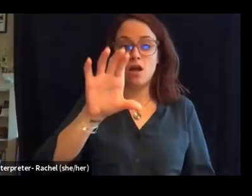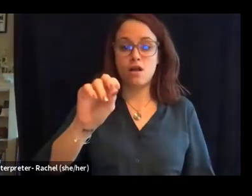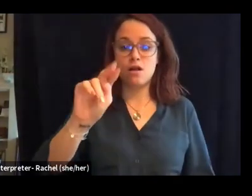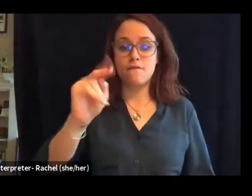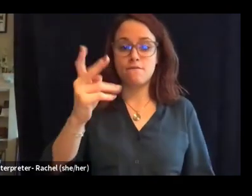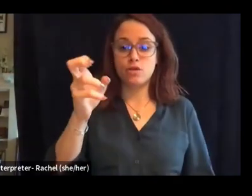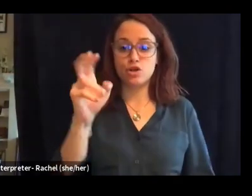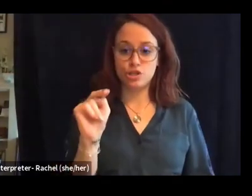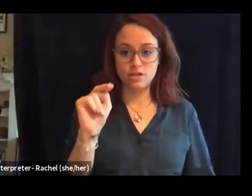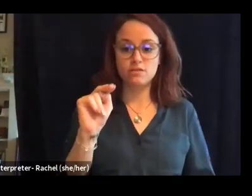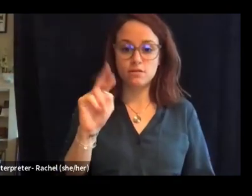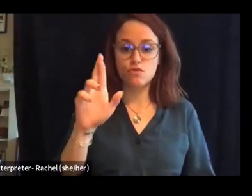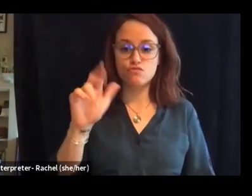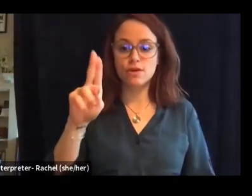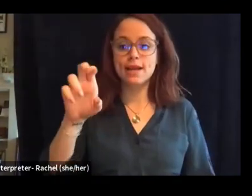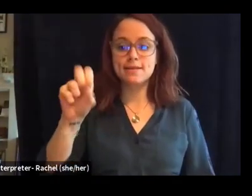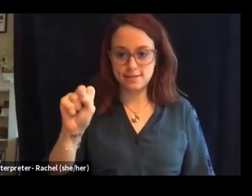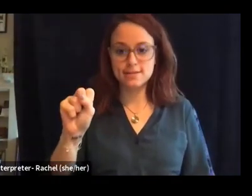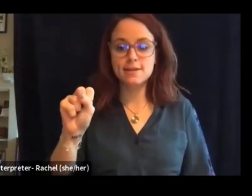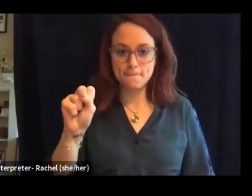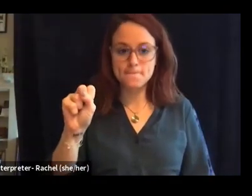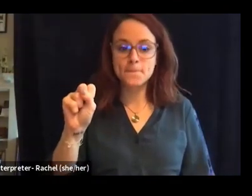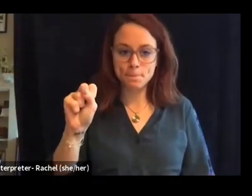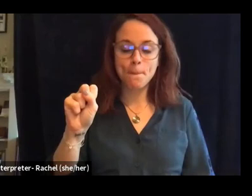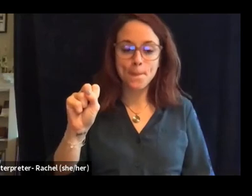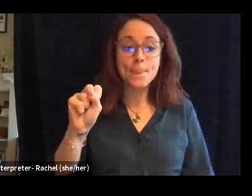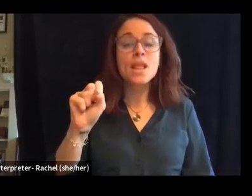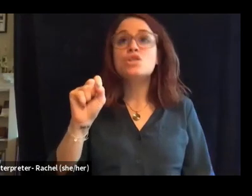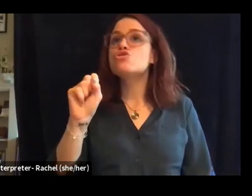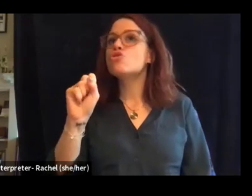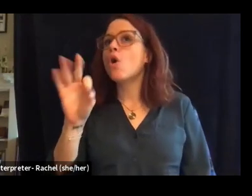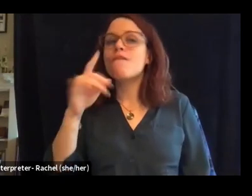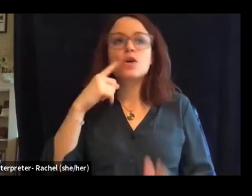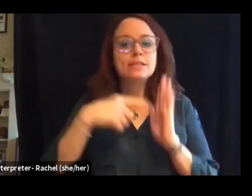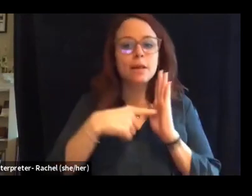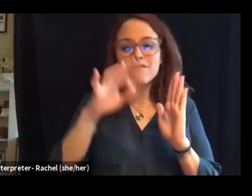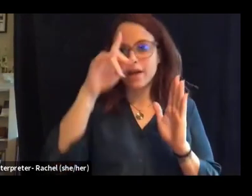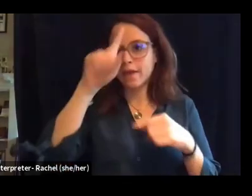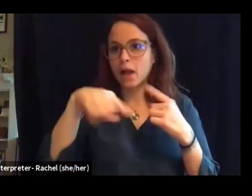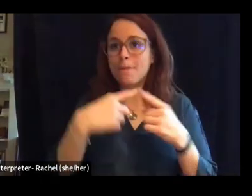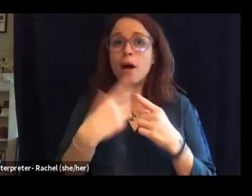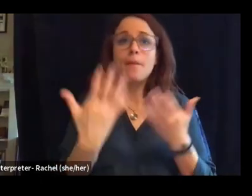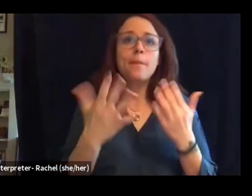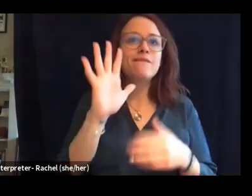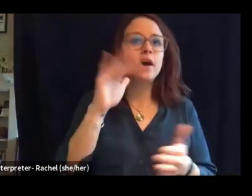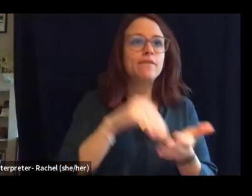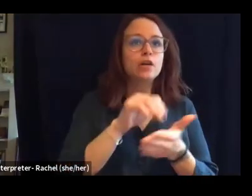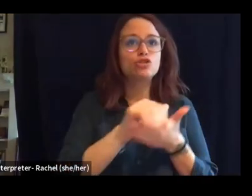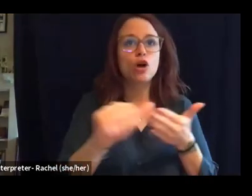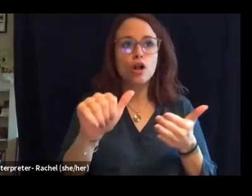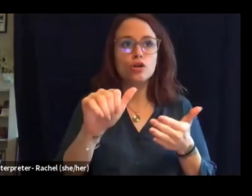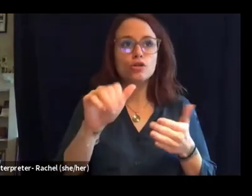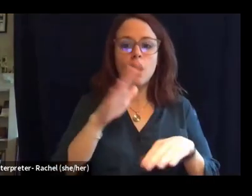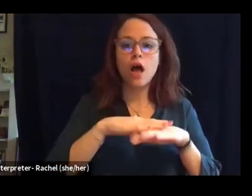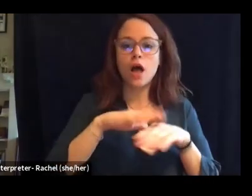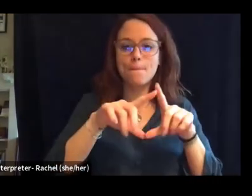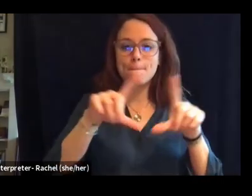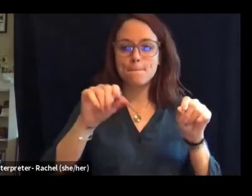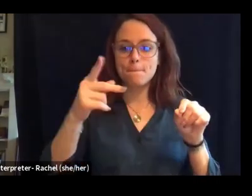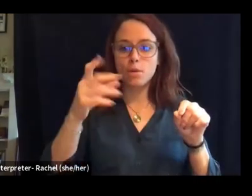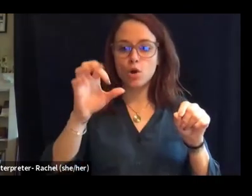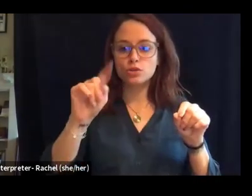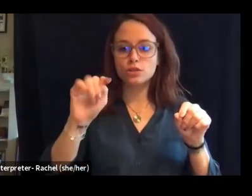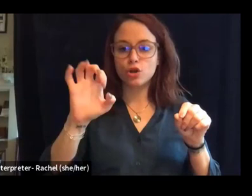think of spending $5,000 on a postcard, for example, mailing it to 50,000